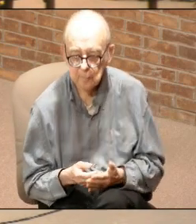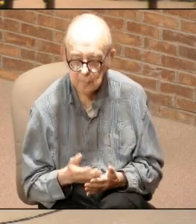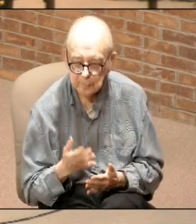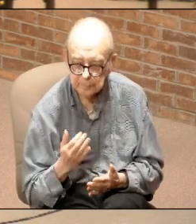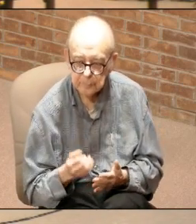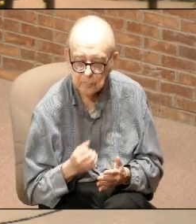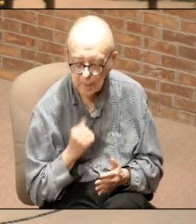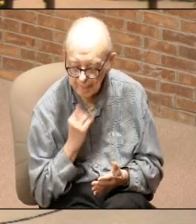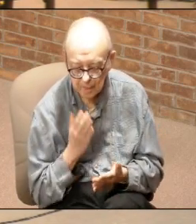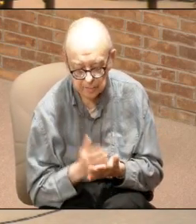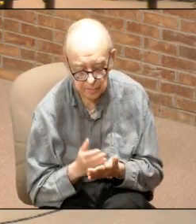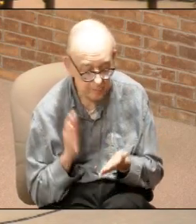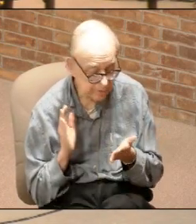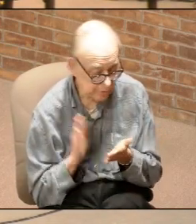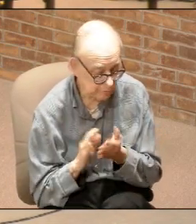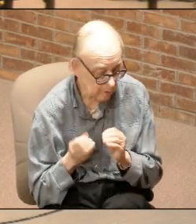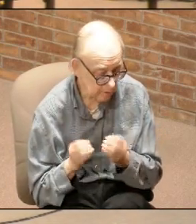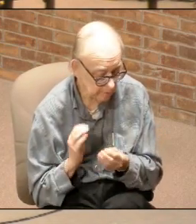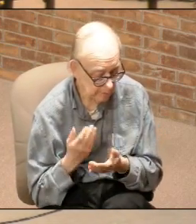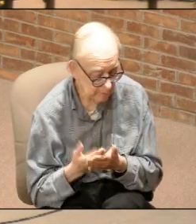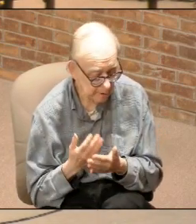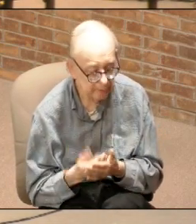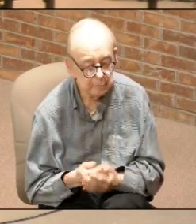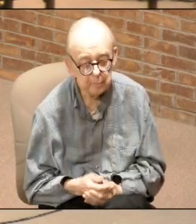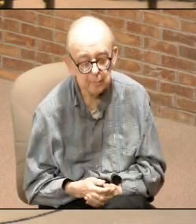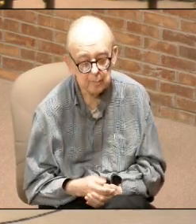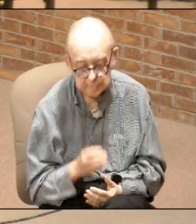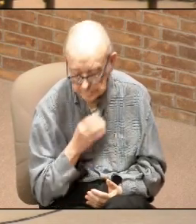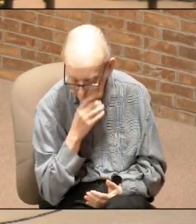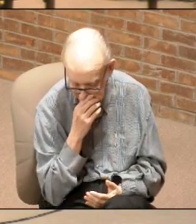why just stop it a little bit if he's going to give you all the money